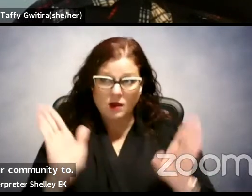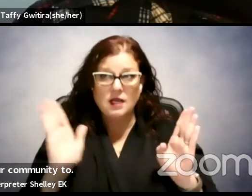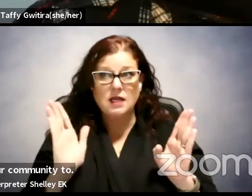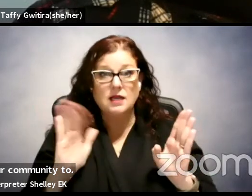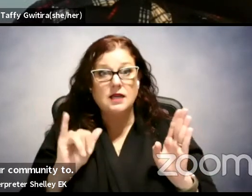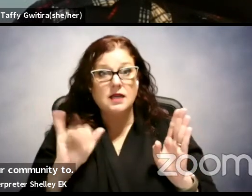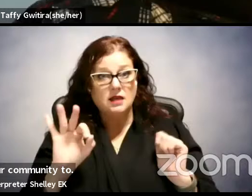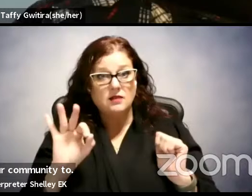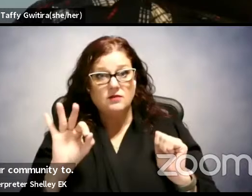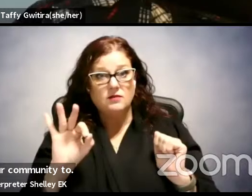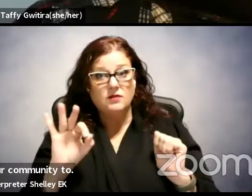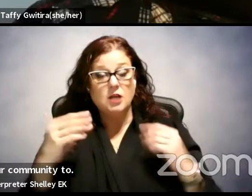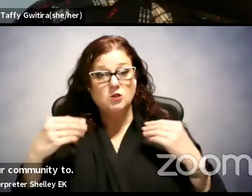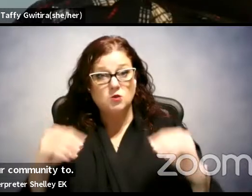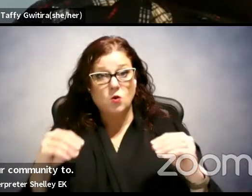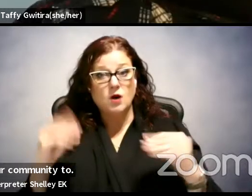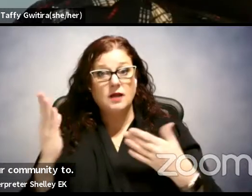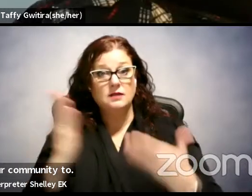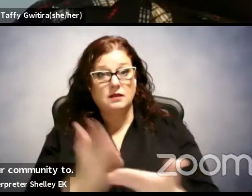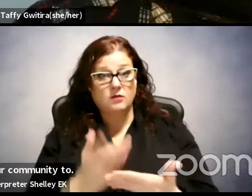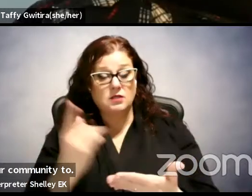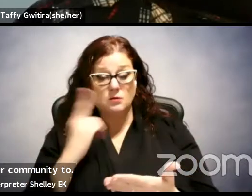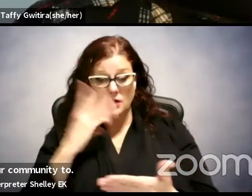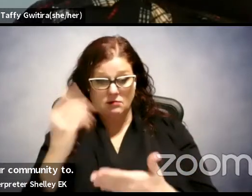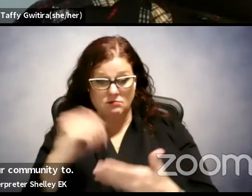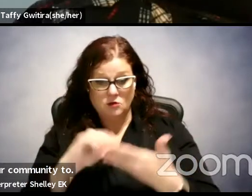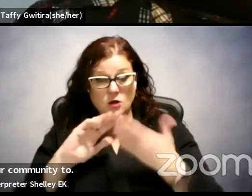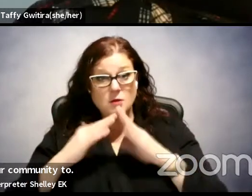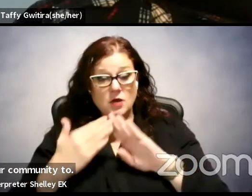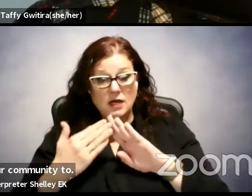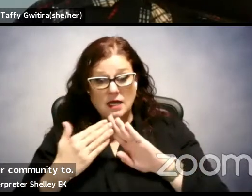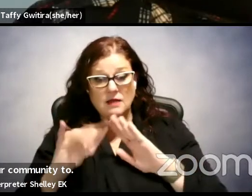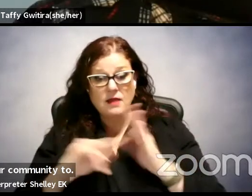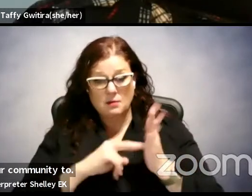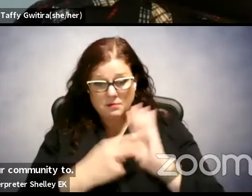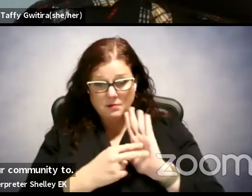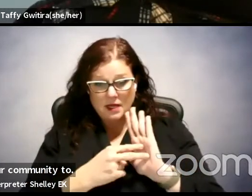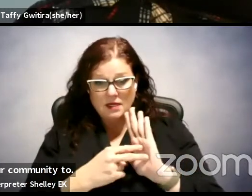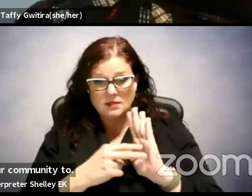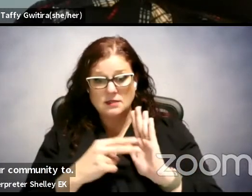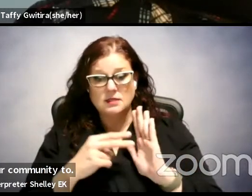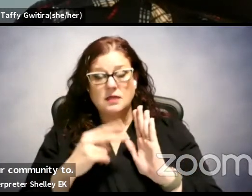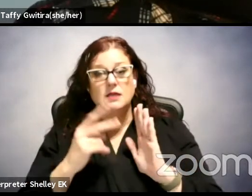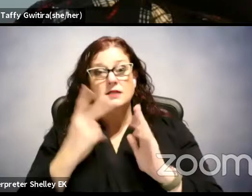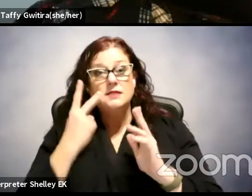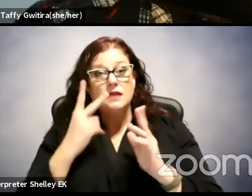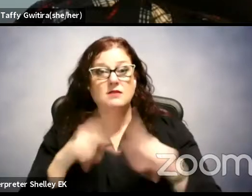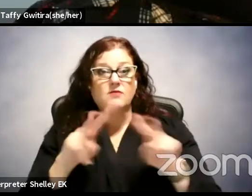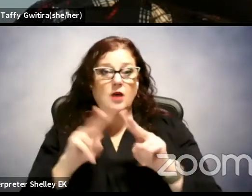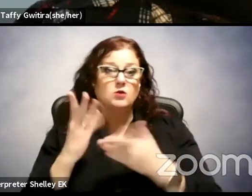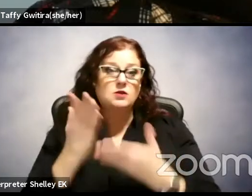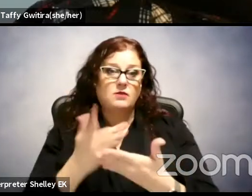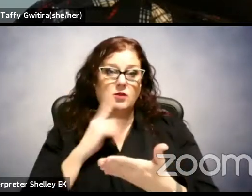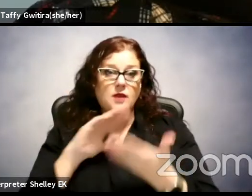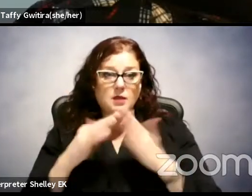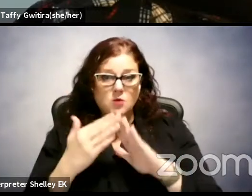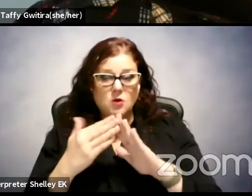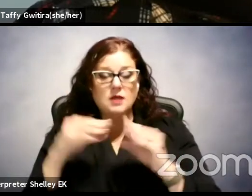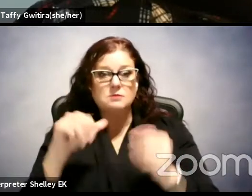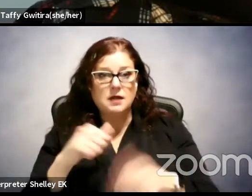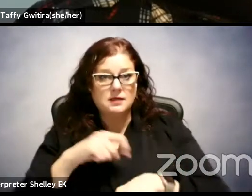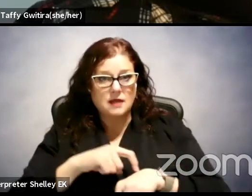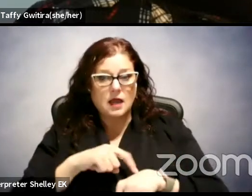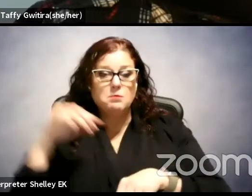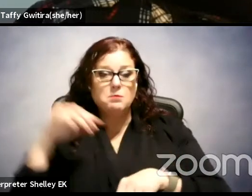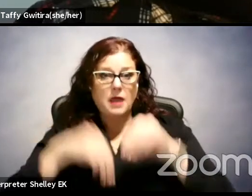if a store is delivering to somewhere in your community, that means that they've seen the value in delivering to that community, in spending time packing